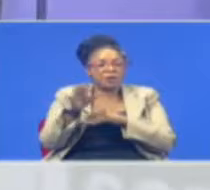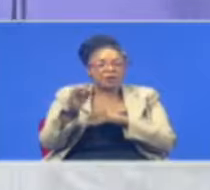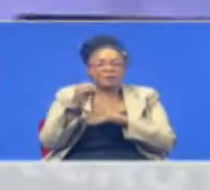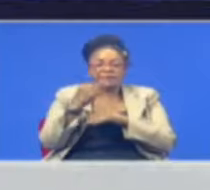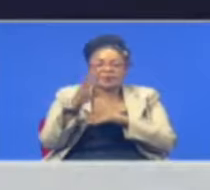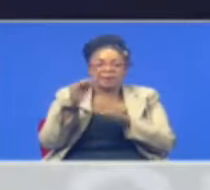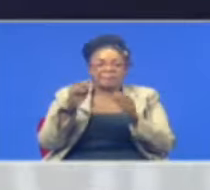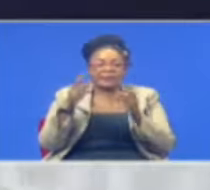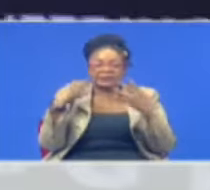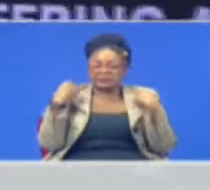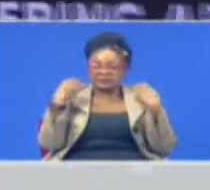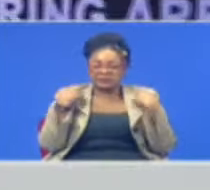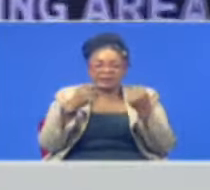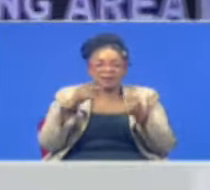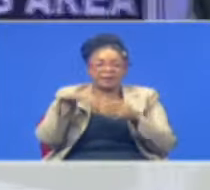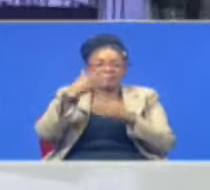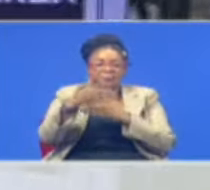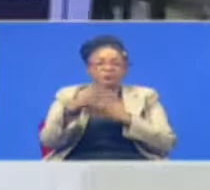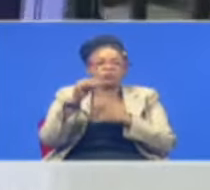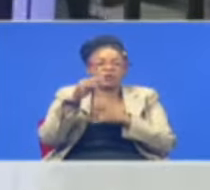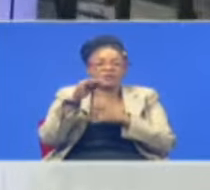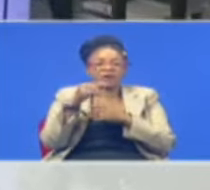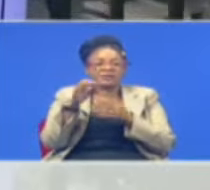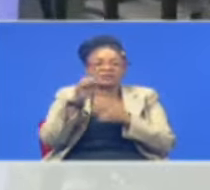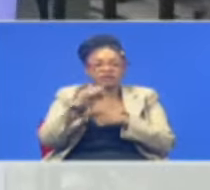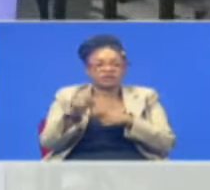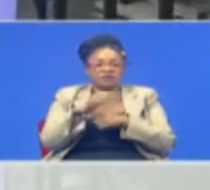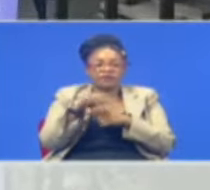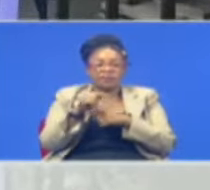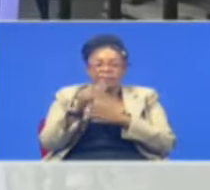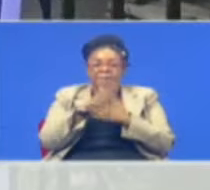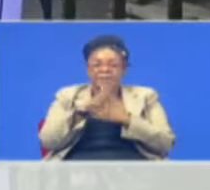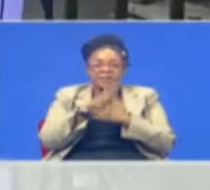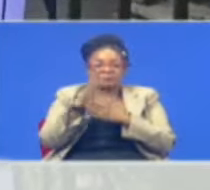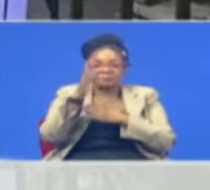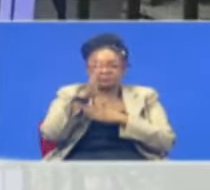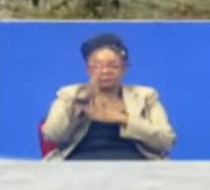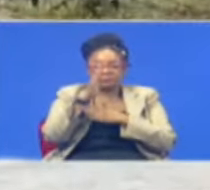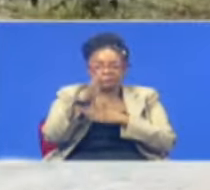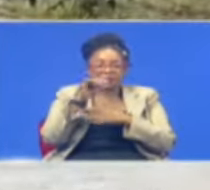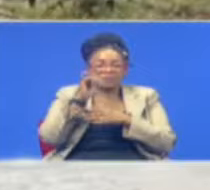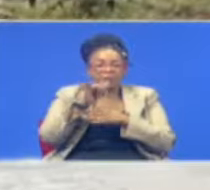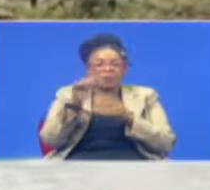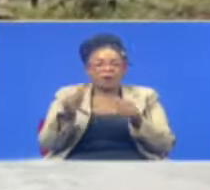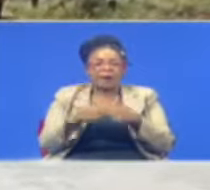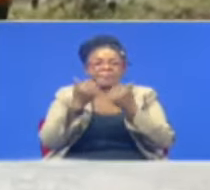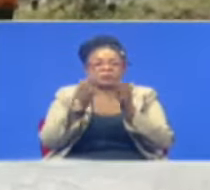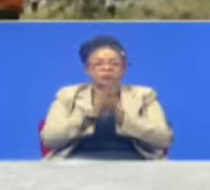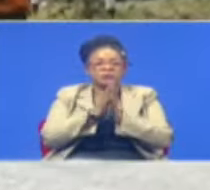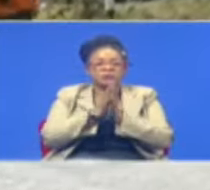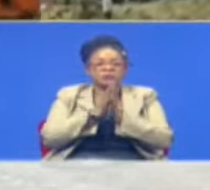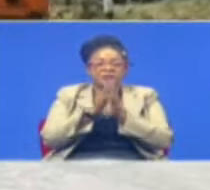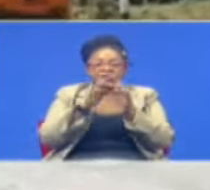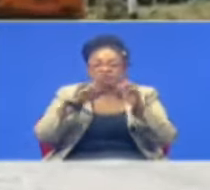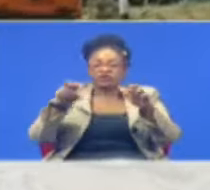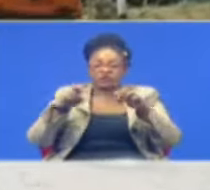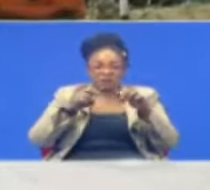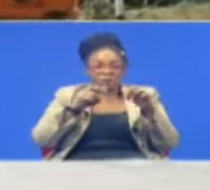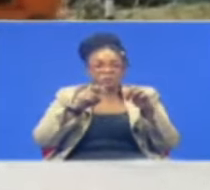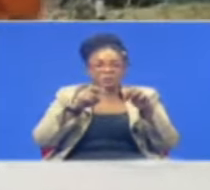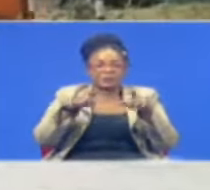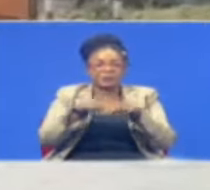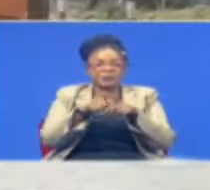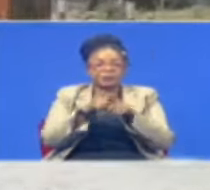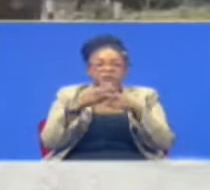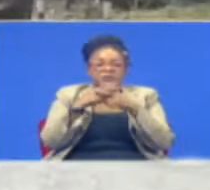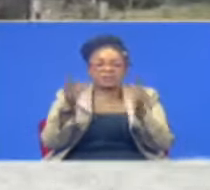of the much-anticipated qualifying stage from midday. This will be followed by a shakedown and a ceremonial start